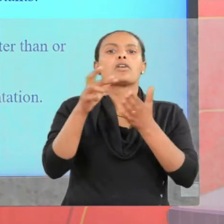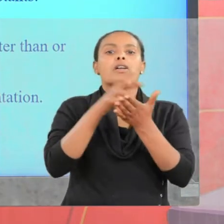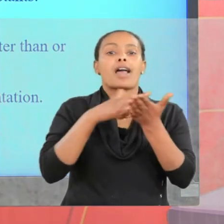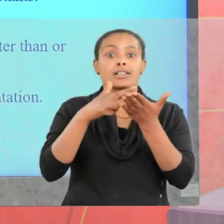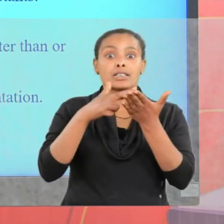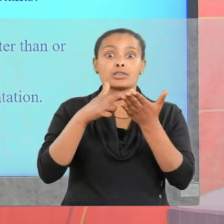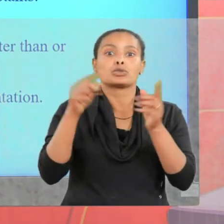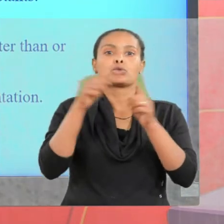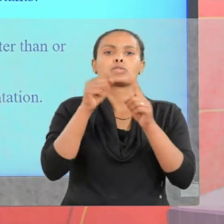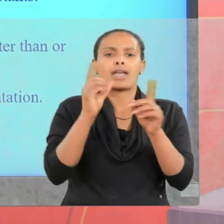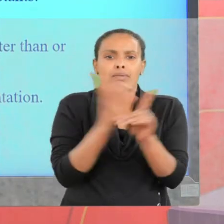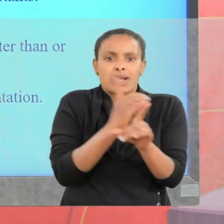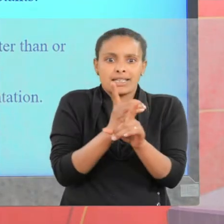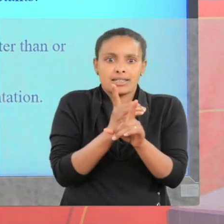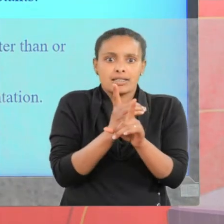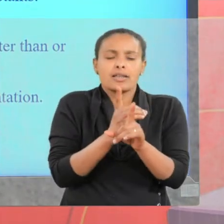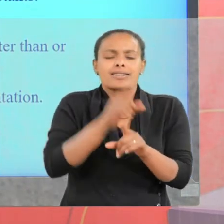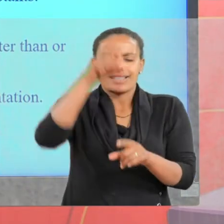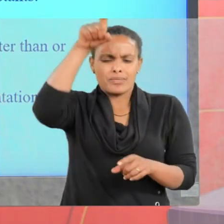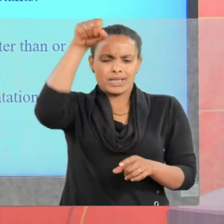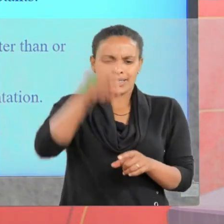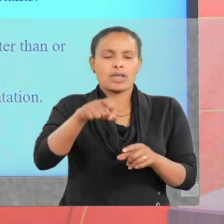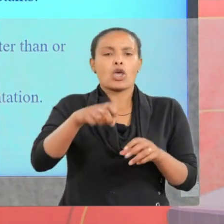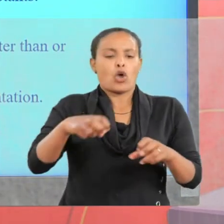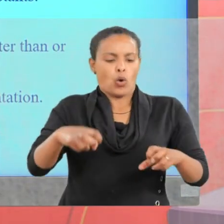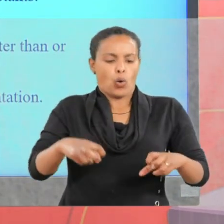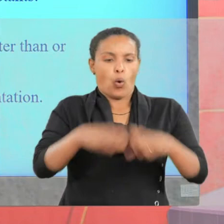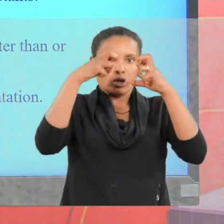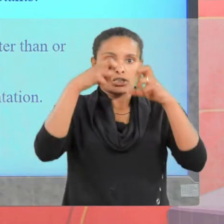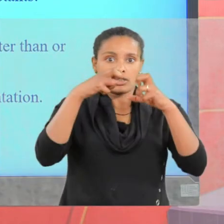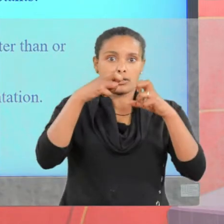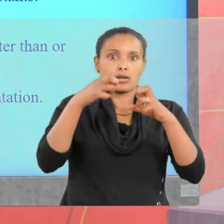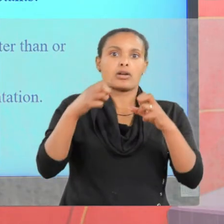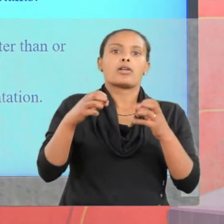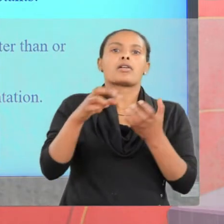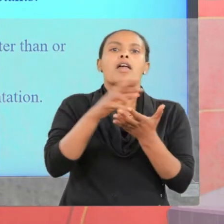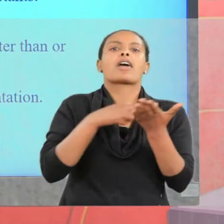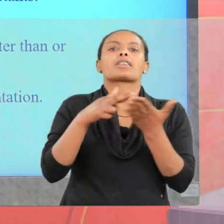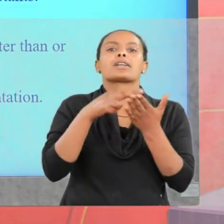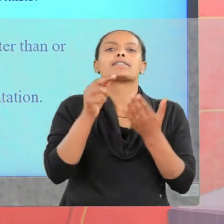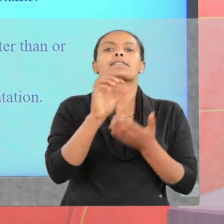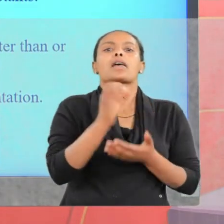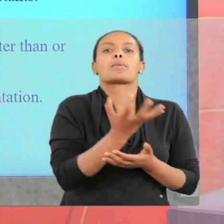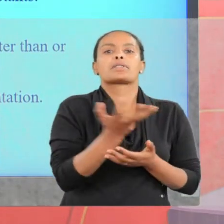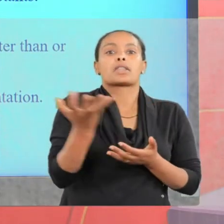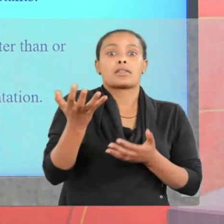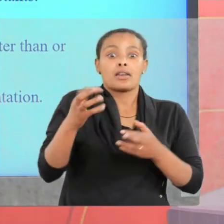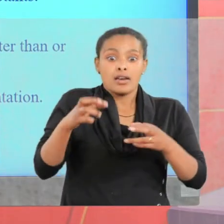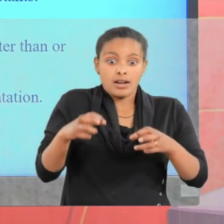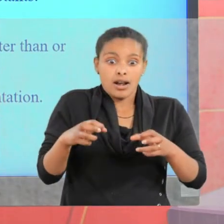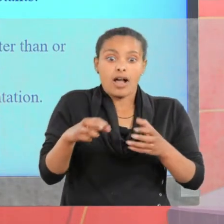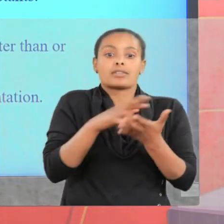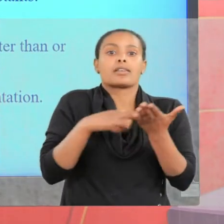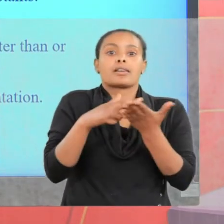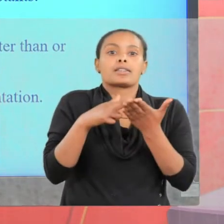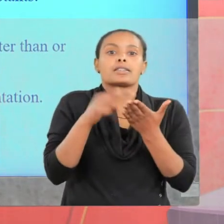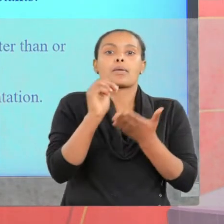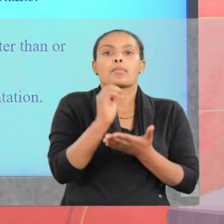to take place, there must be collision between reacting substance, reacting